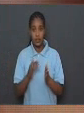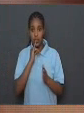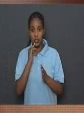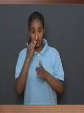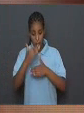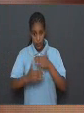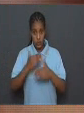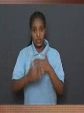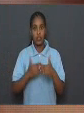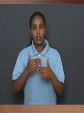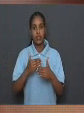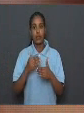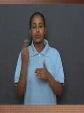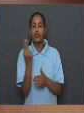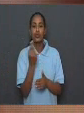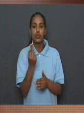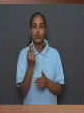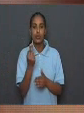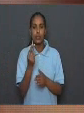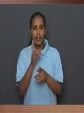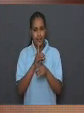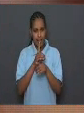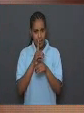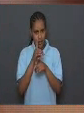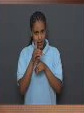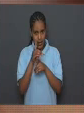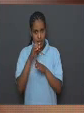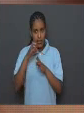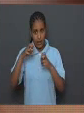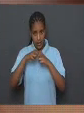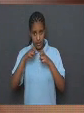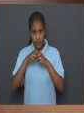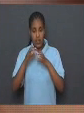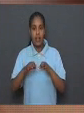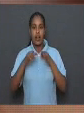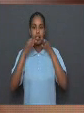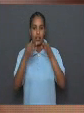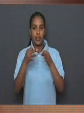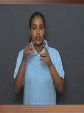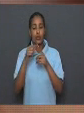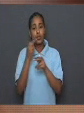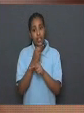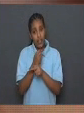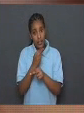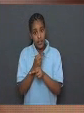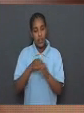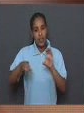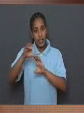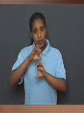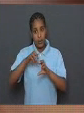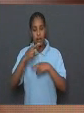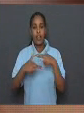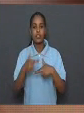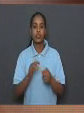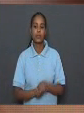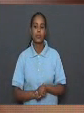Electrolysis is a process that uses a direct electrical current to create a